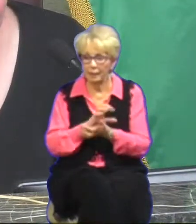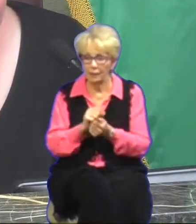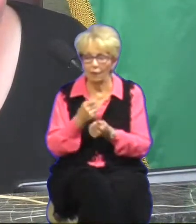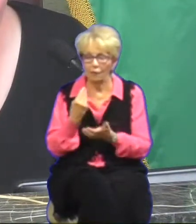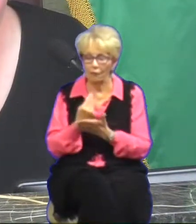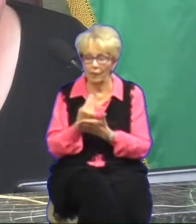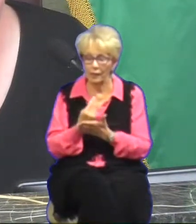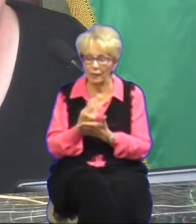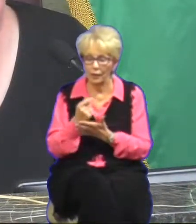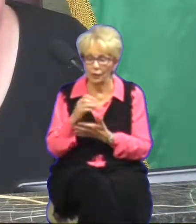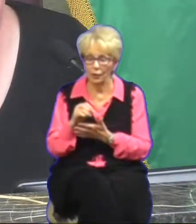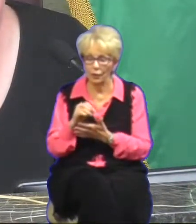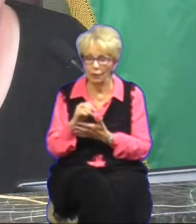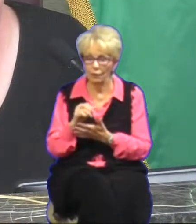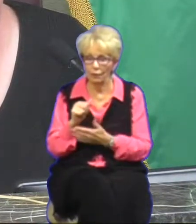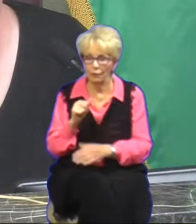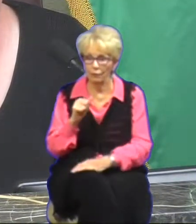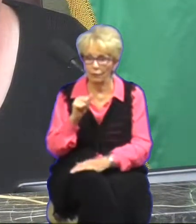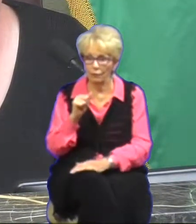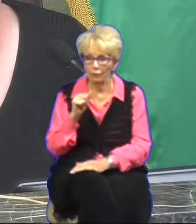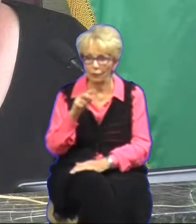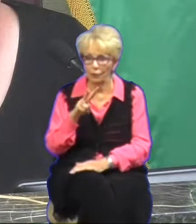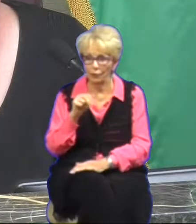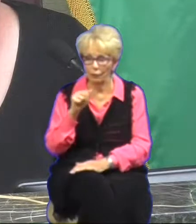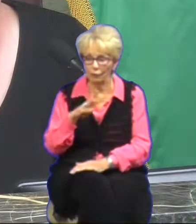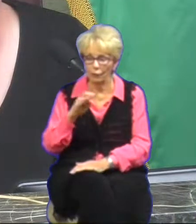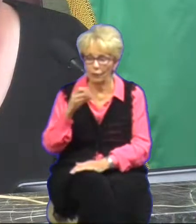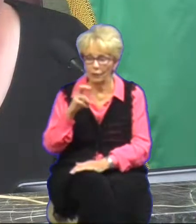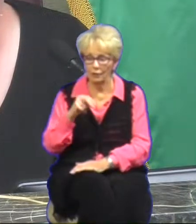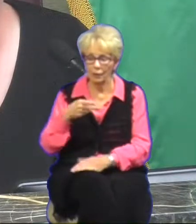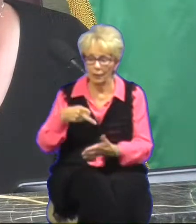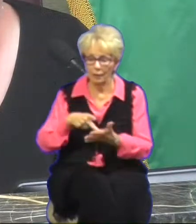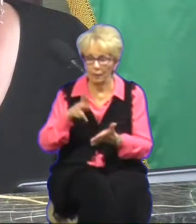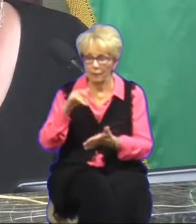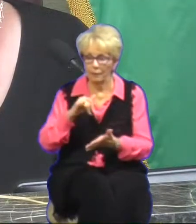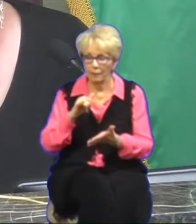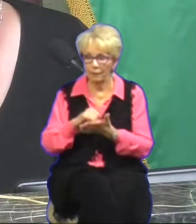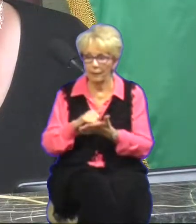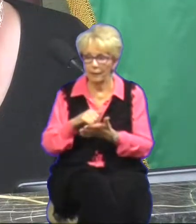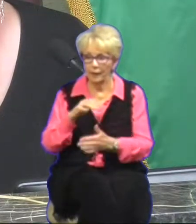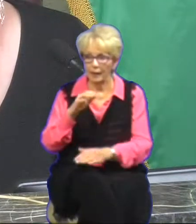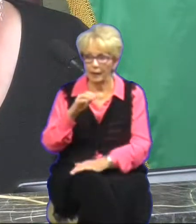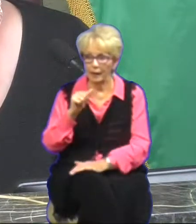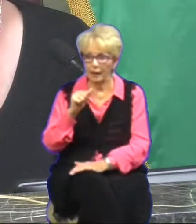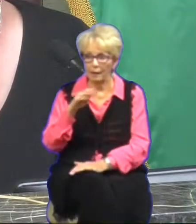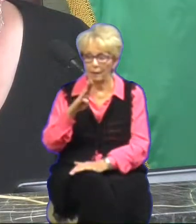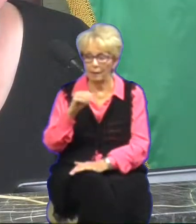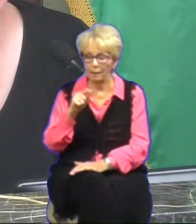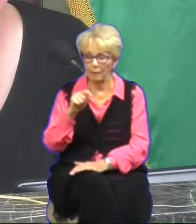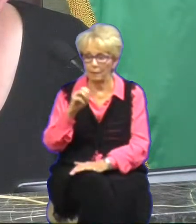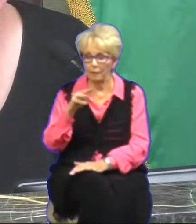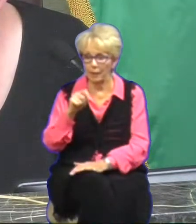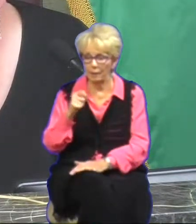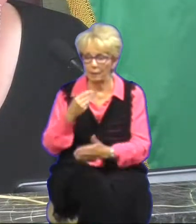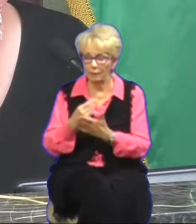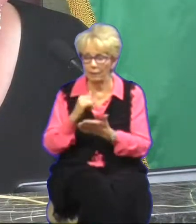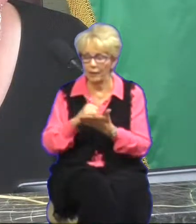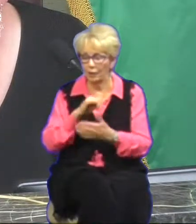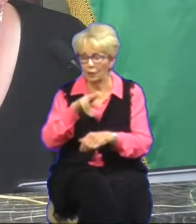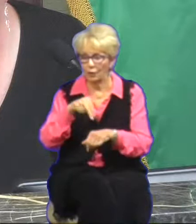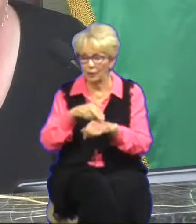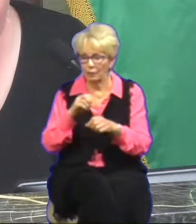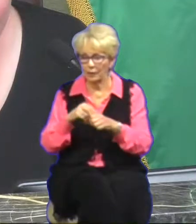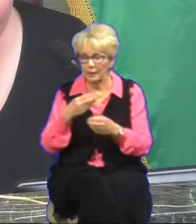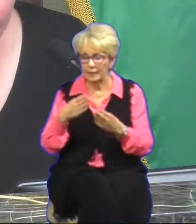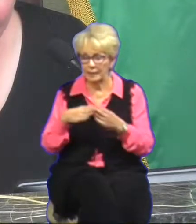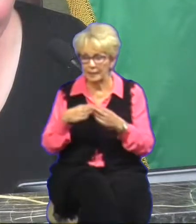funding. 214 Jefferson Street would be paid for from nuisance abatement funds, and those are normal budgeted funds in the city